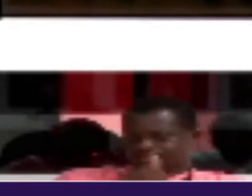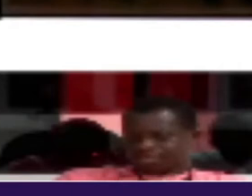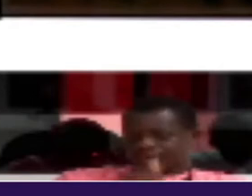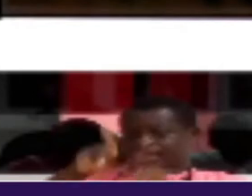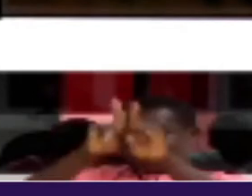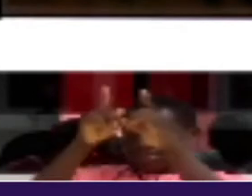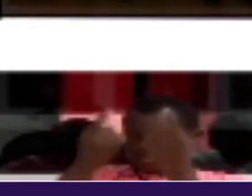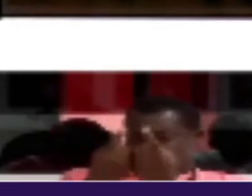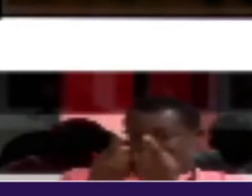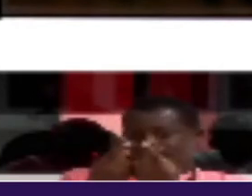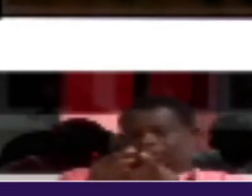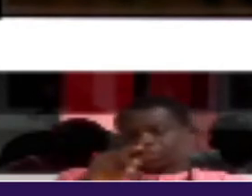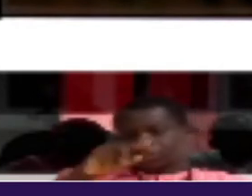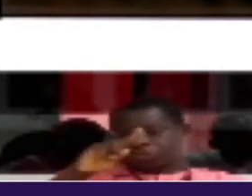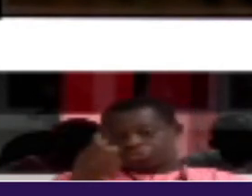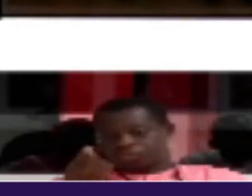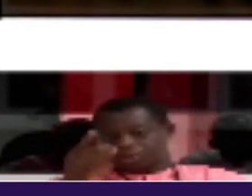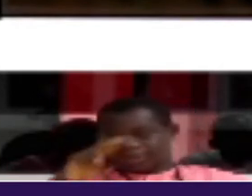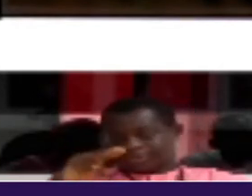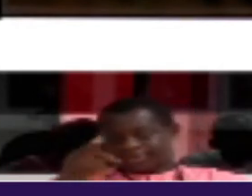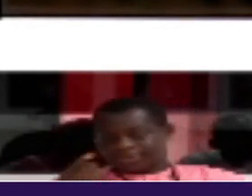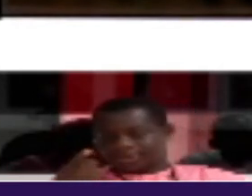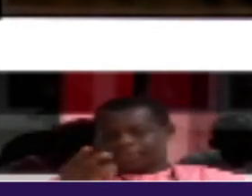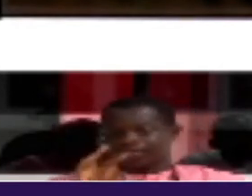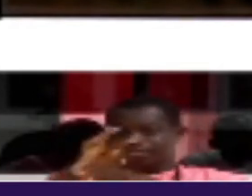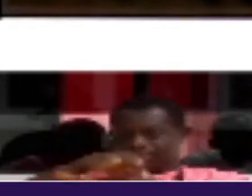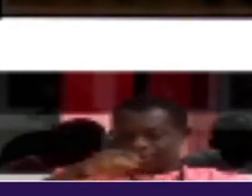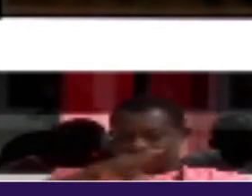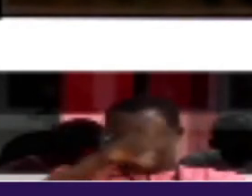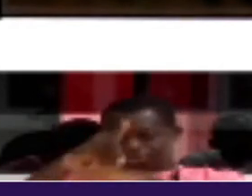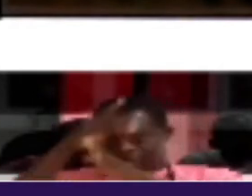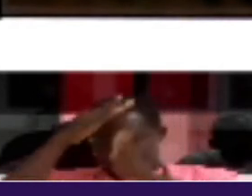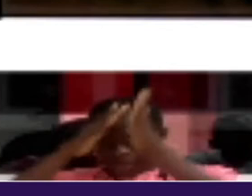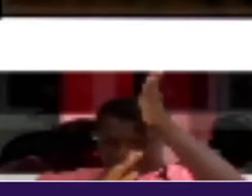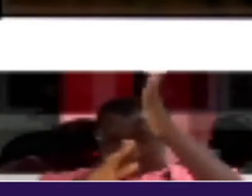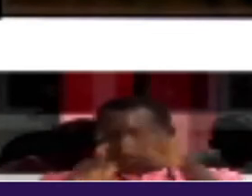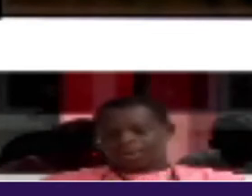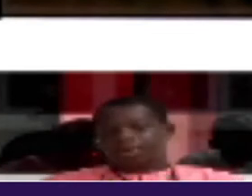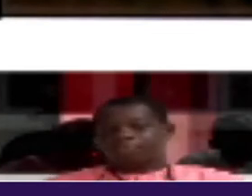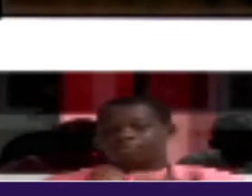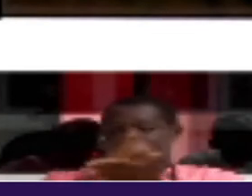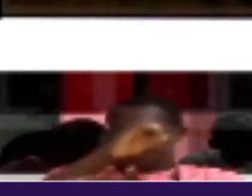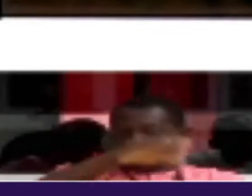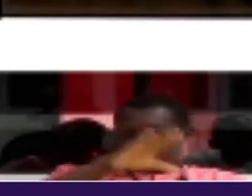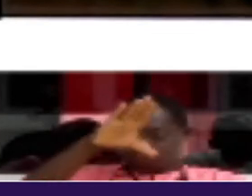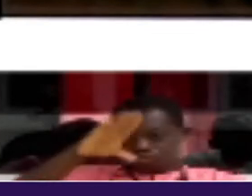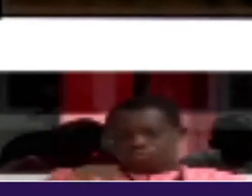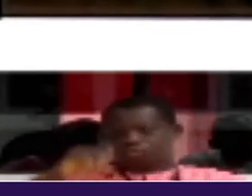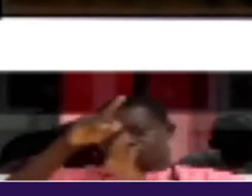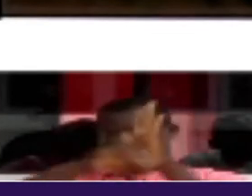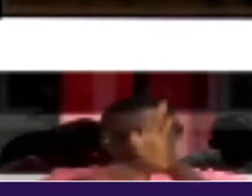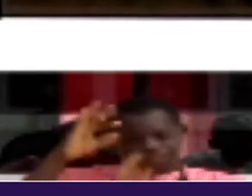that is GNG, Fajara Barracks, where I was deployed to come to for the course.